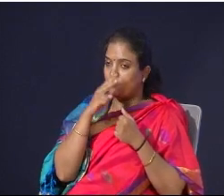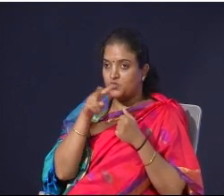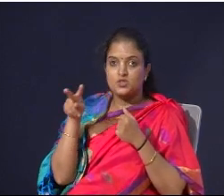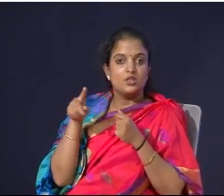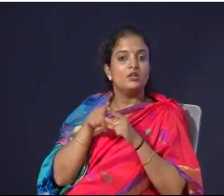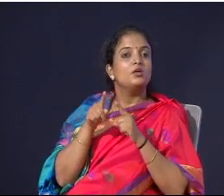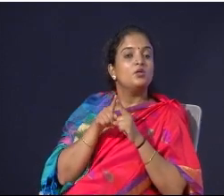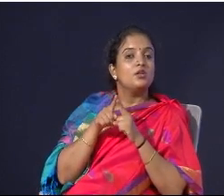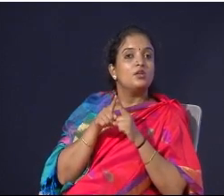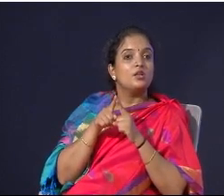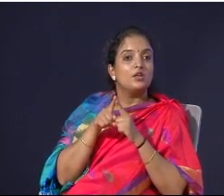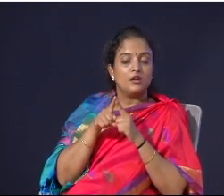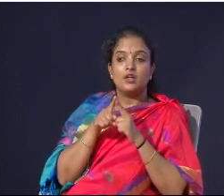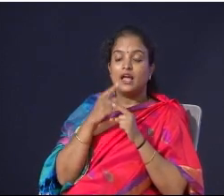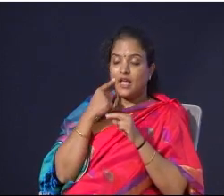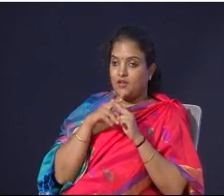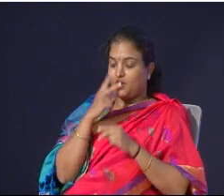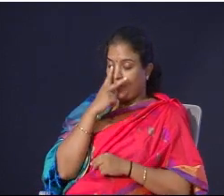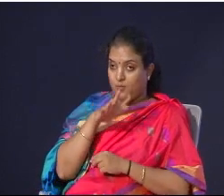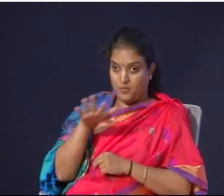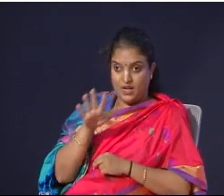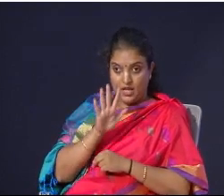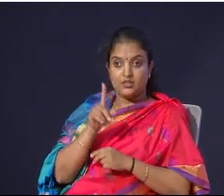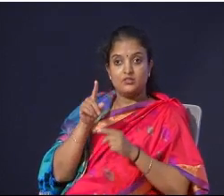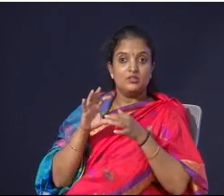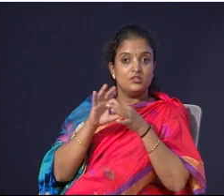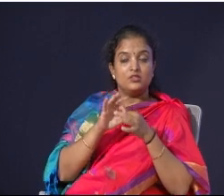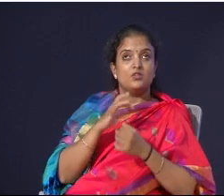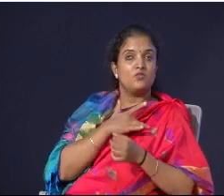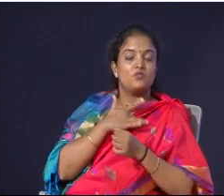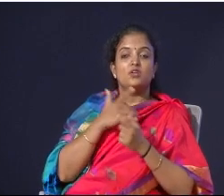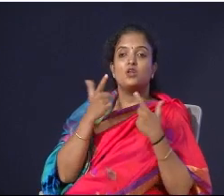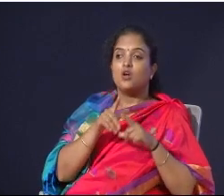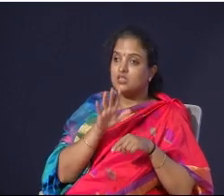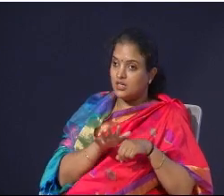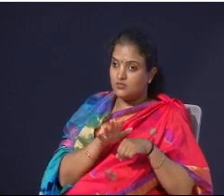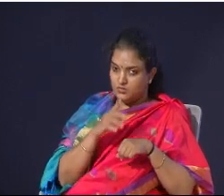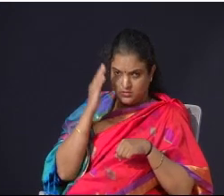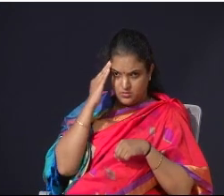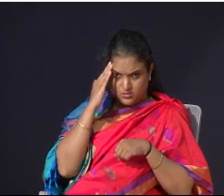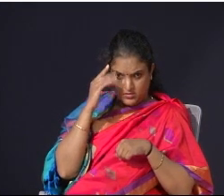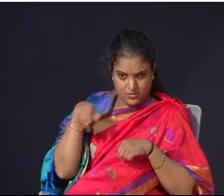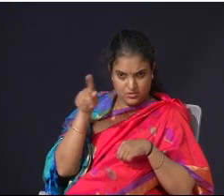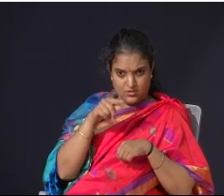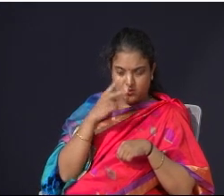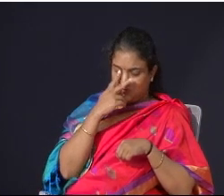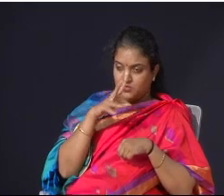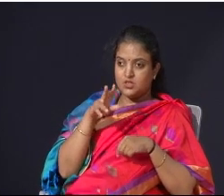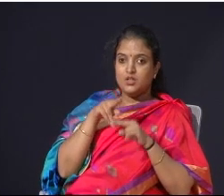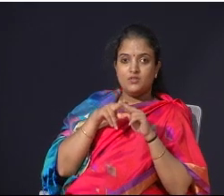So people with visual impairment may also have a visual field loss. Anyone knows what the visual field loss